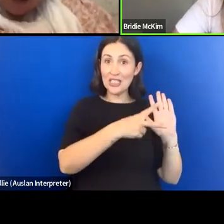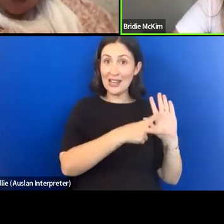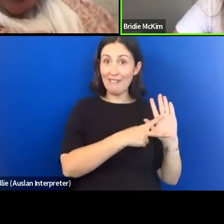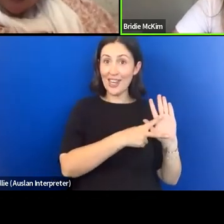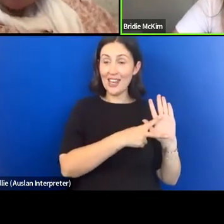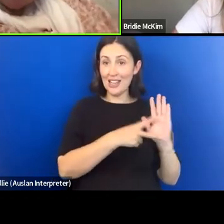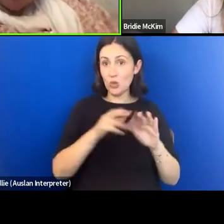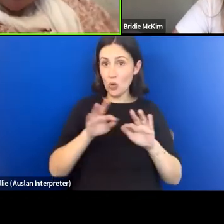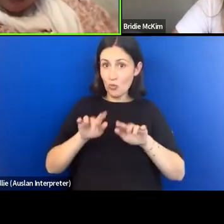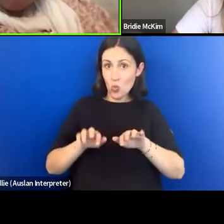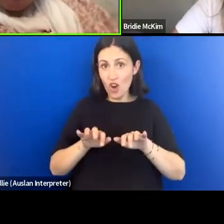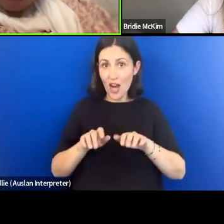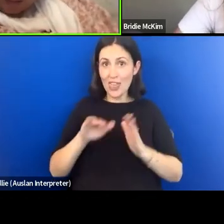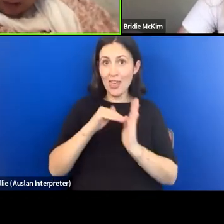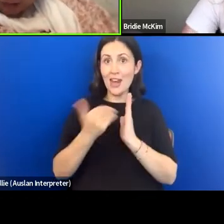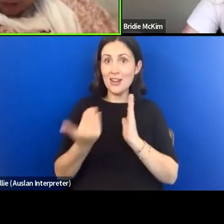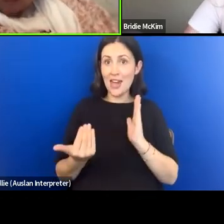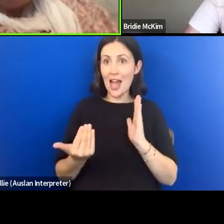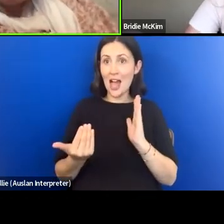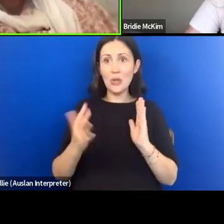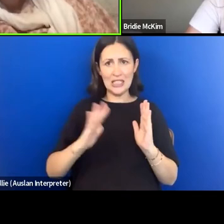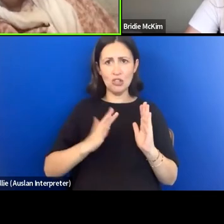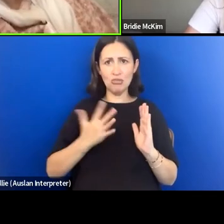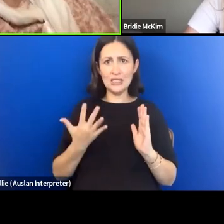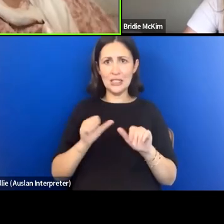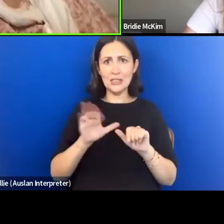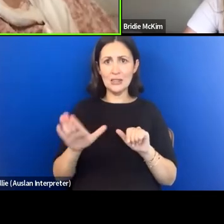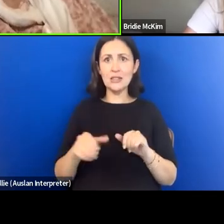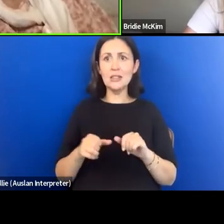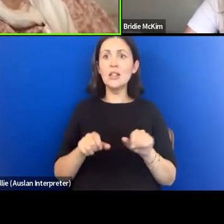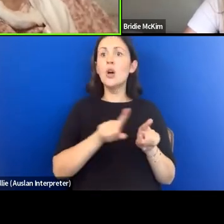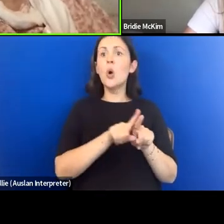of interesting. I'm also